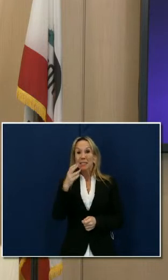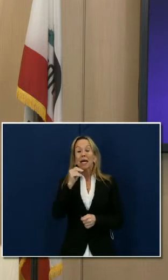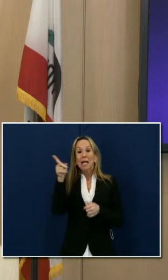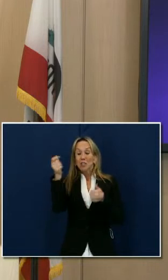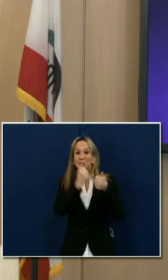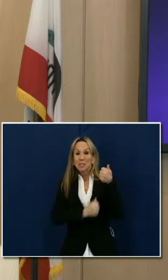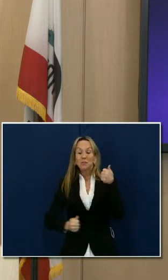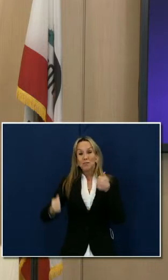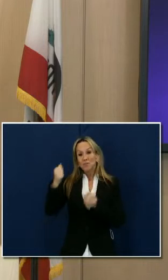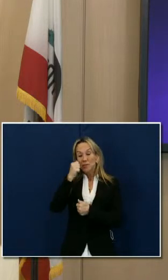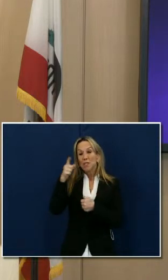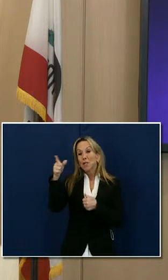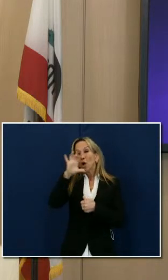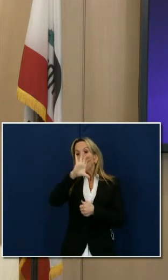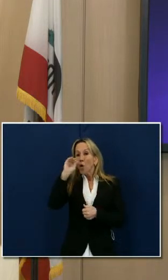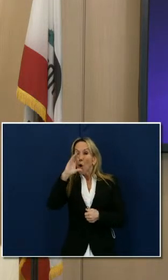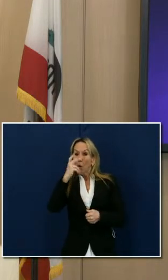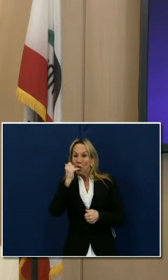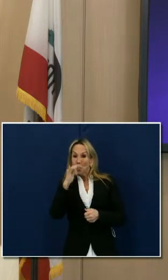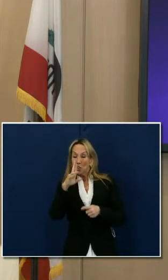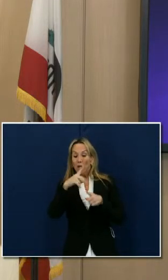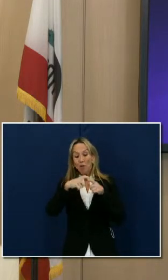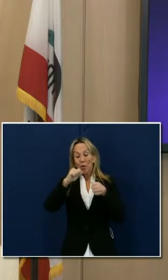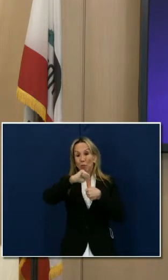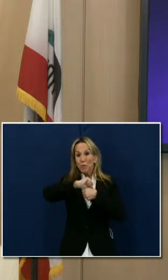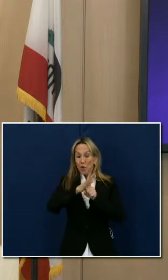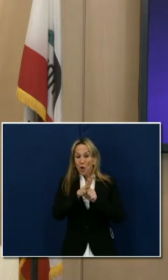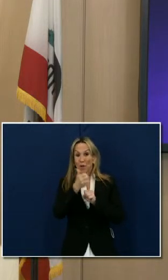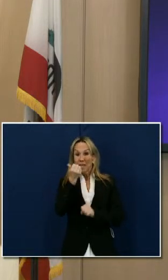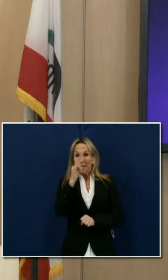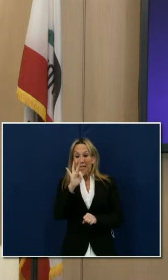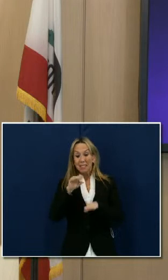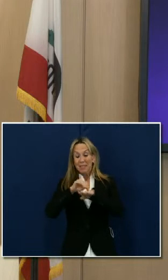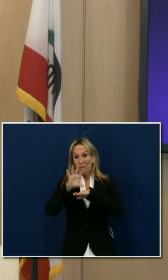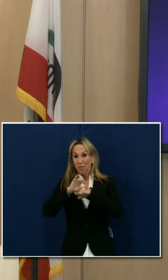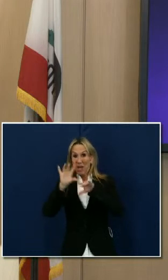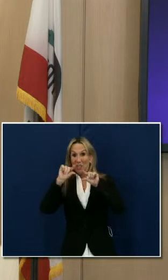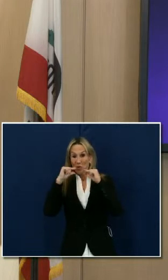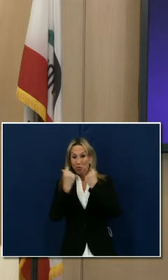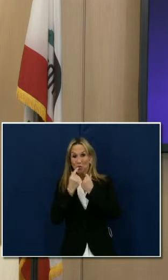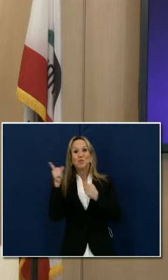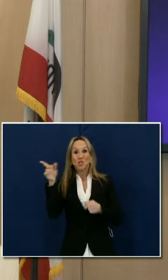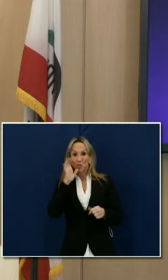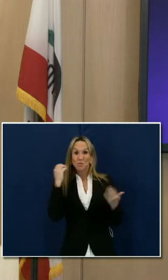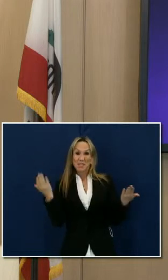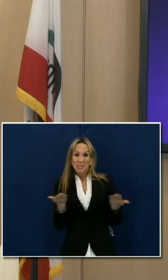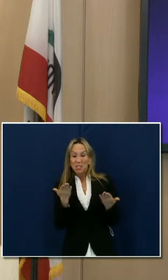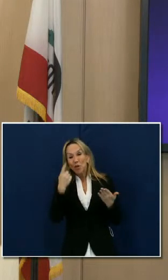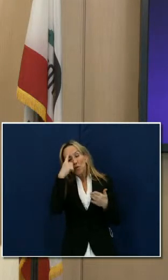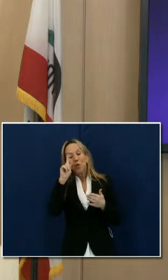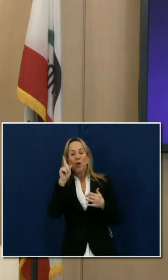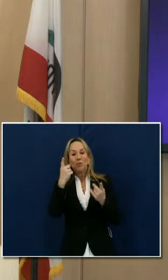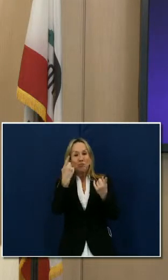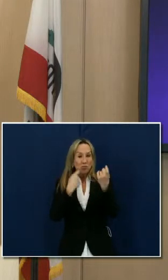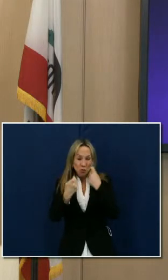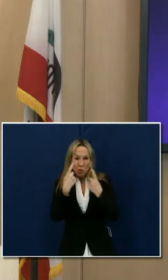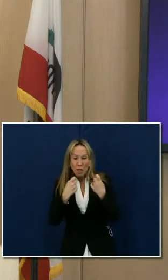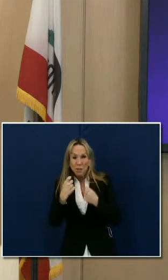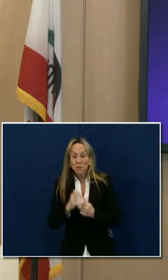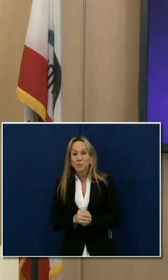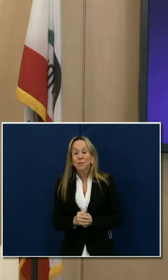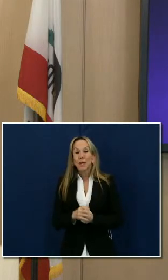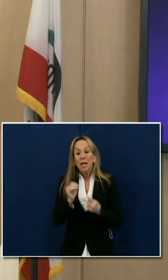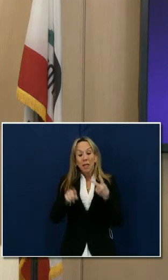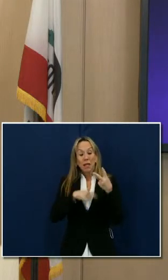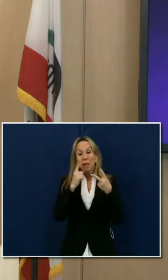Medical Officer COVID-19 Advisory Group. She'll be available if there's questions. She'll be, and then